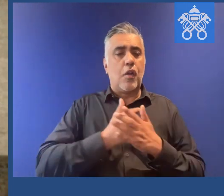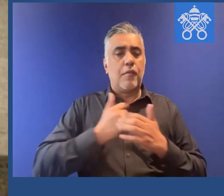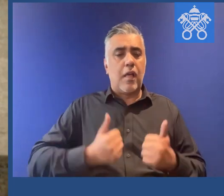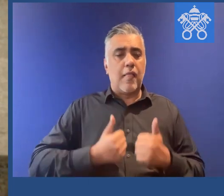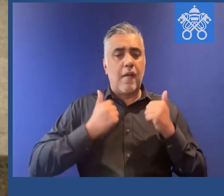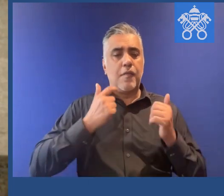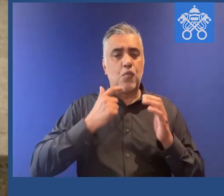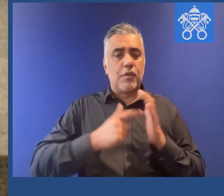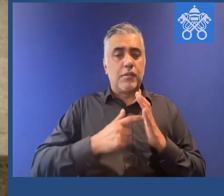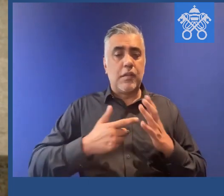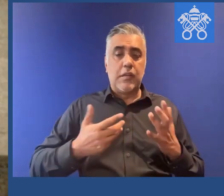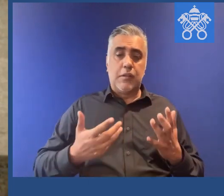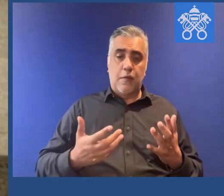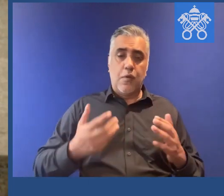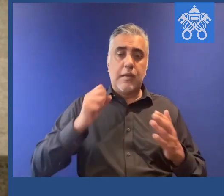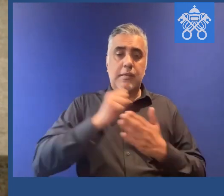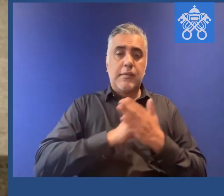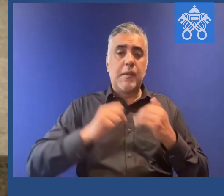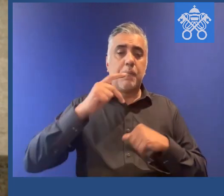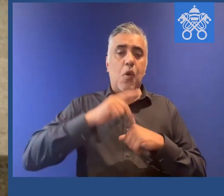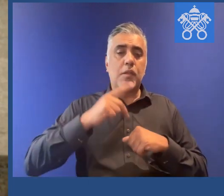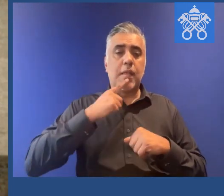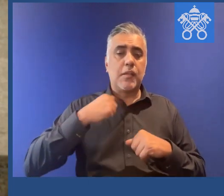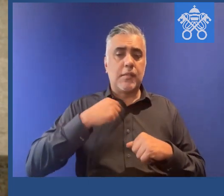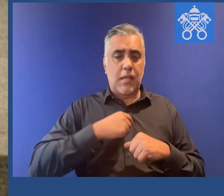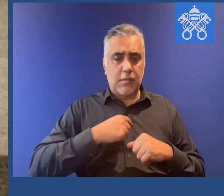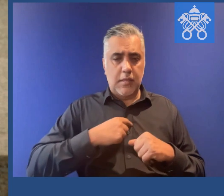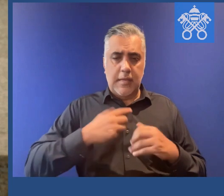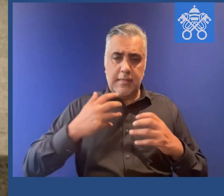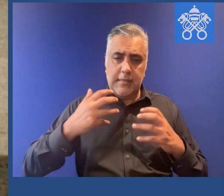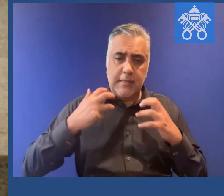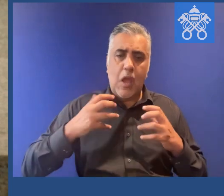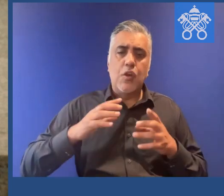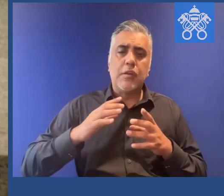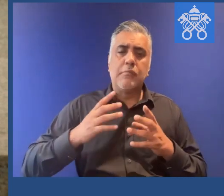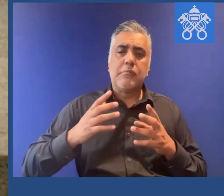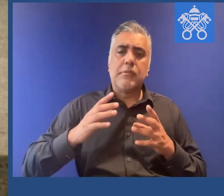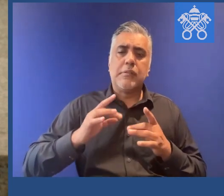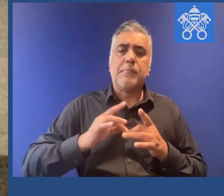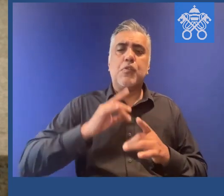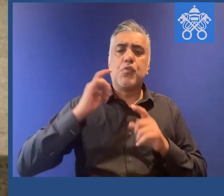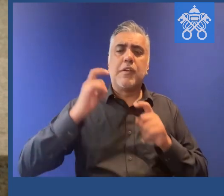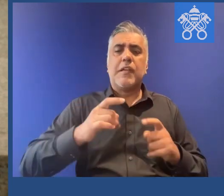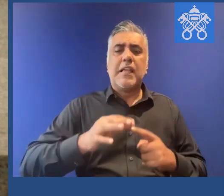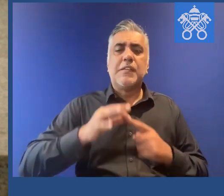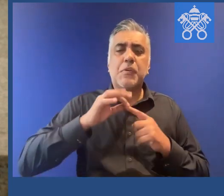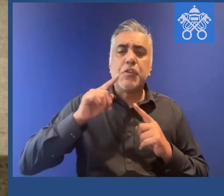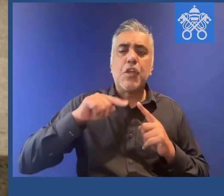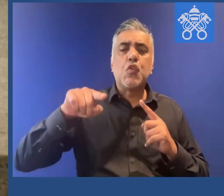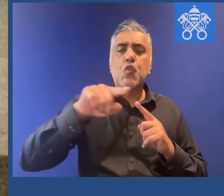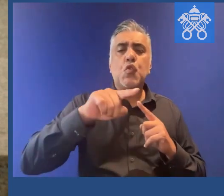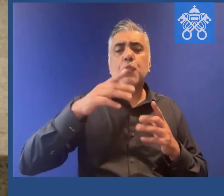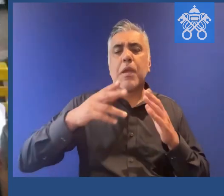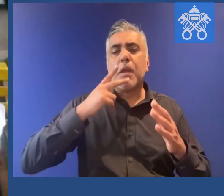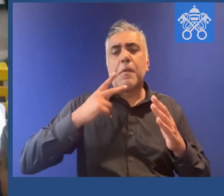witness. In this regard, St. Paul tells us, desire the spiritual gifts, especially that you